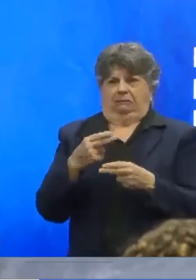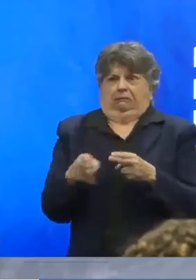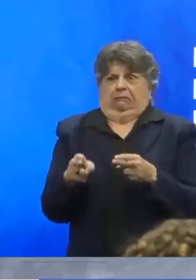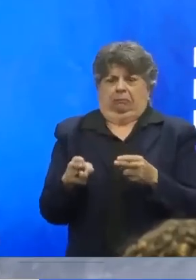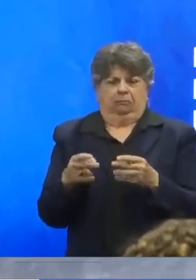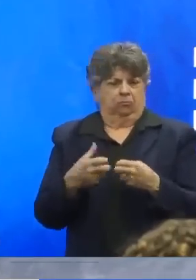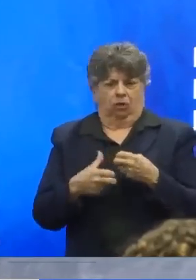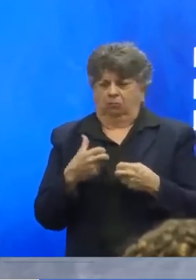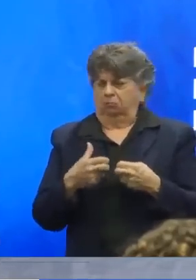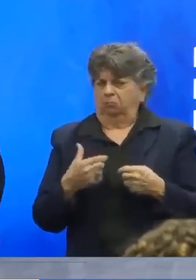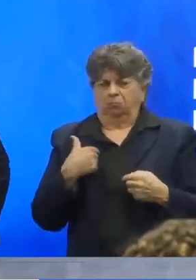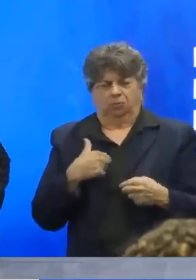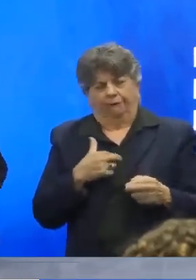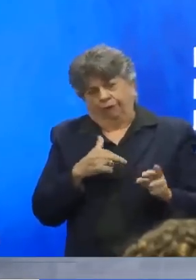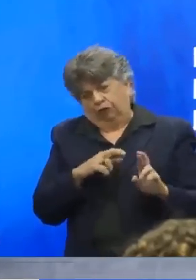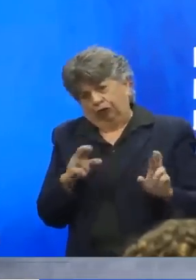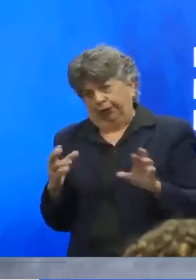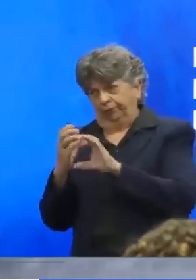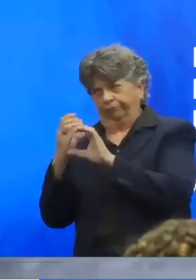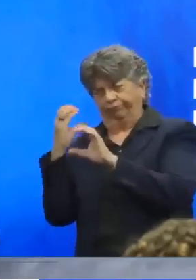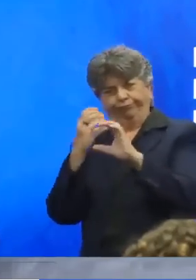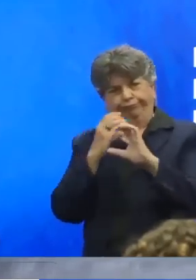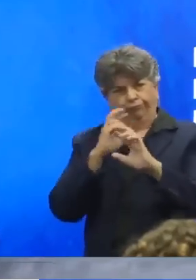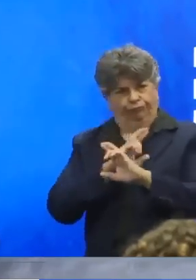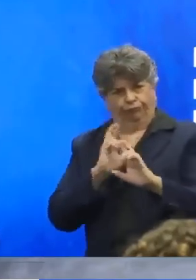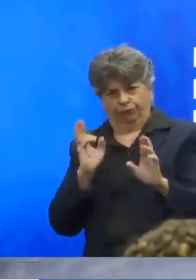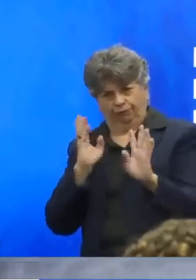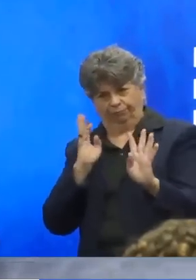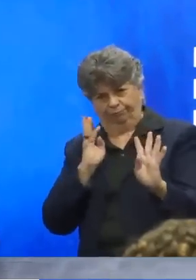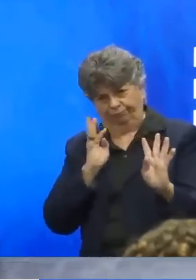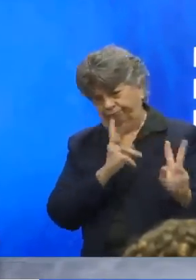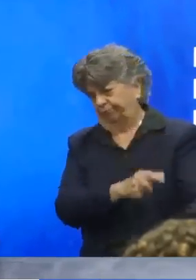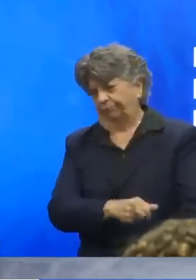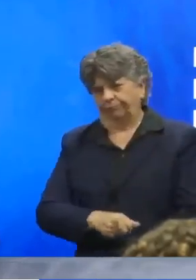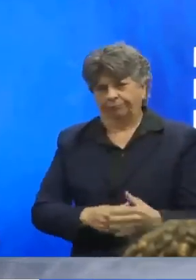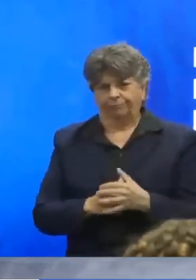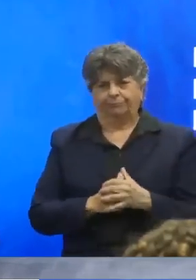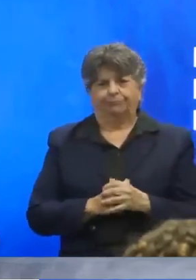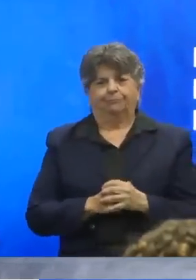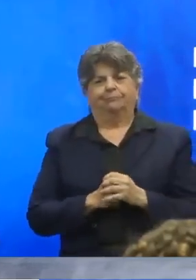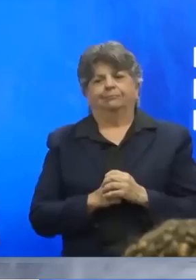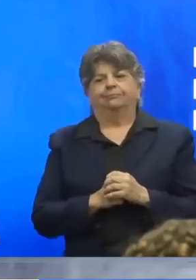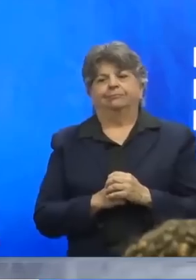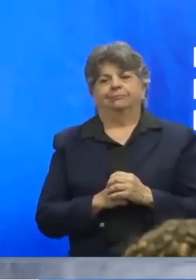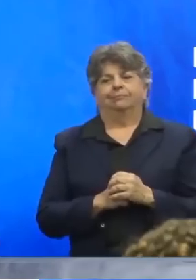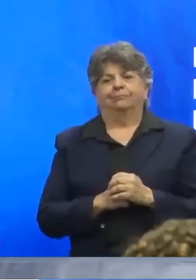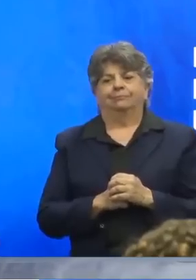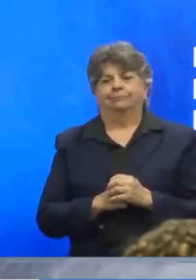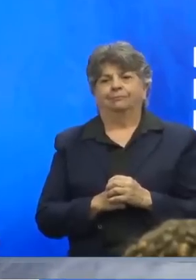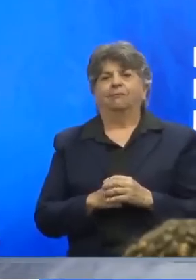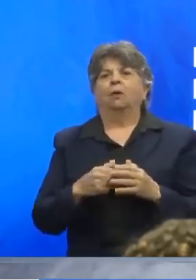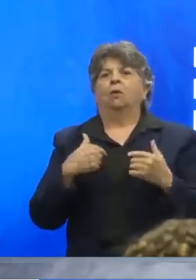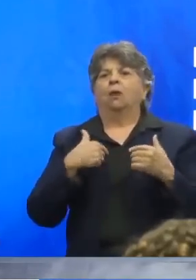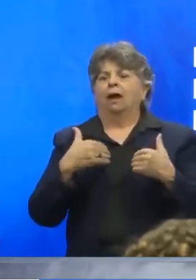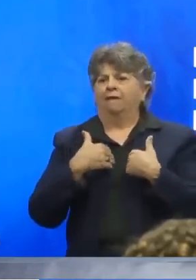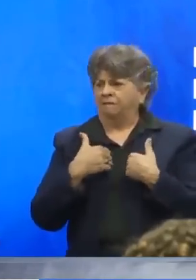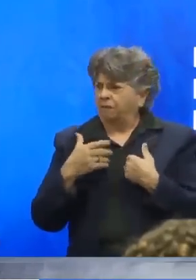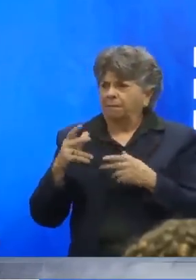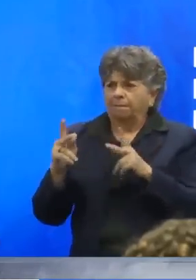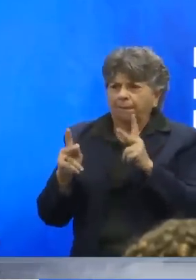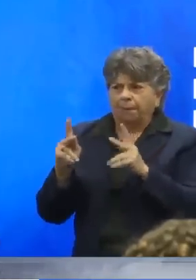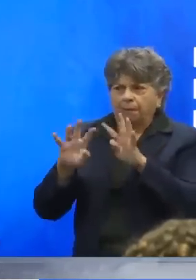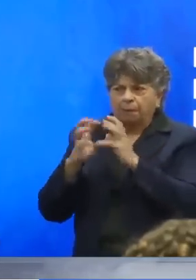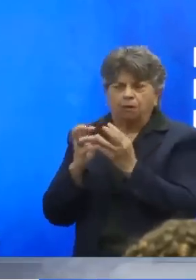storm passes. We have 7 urban search and rescue teams ready to deploy to the impacted area. Of course, things like water